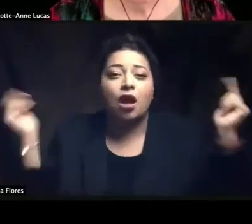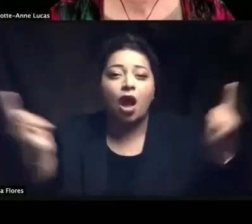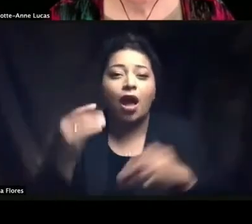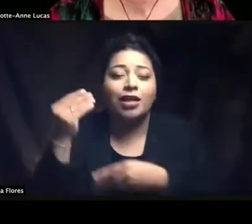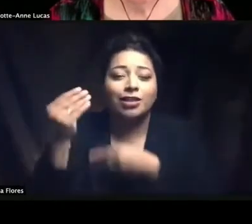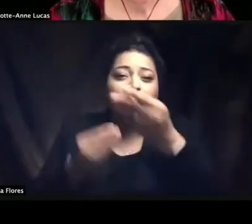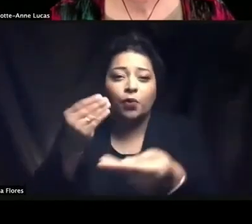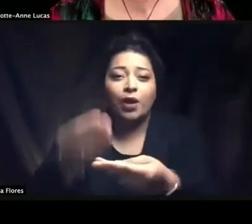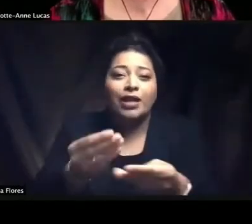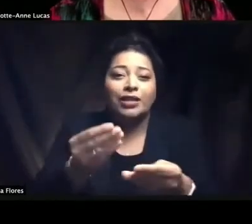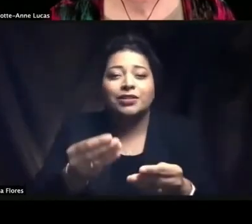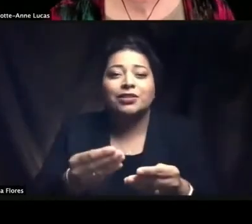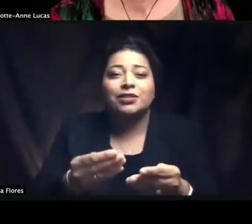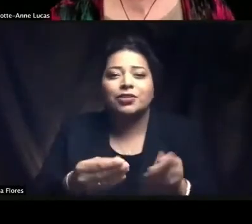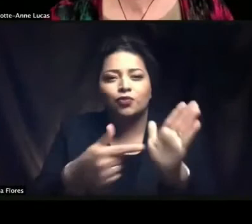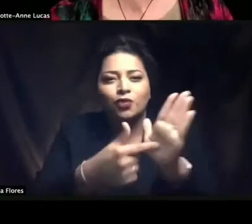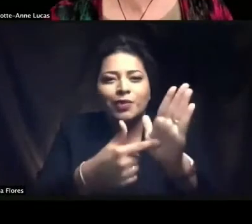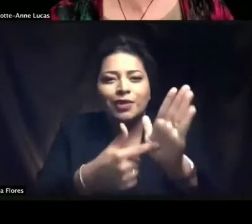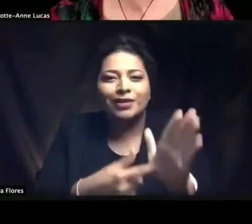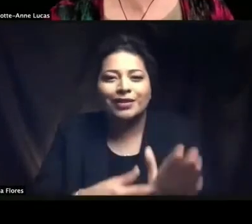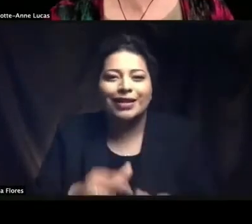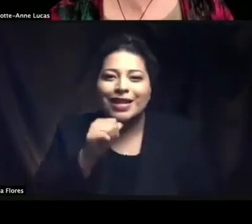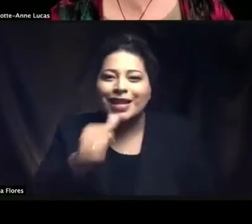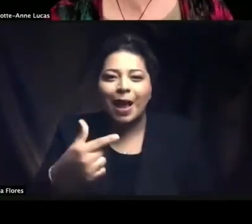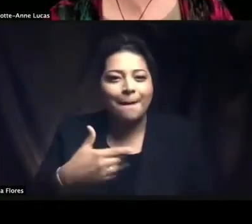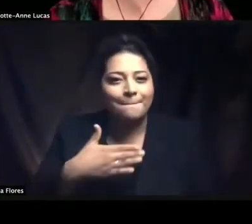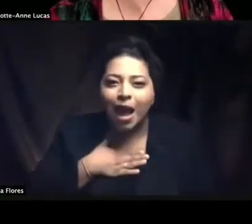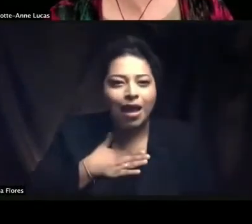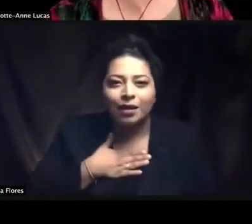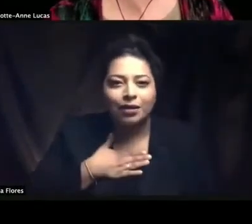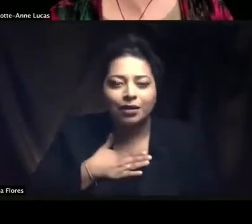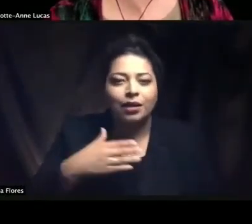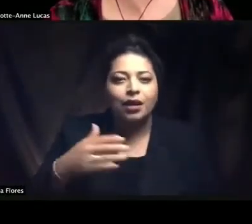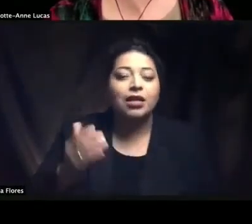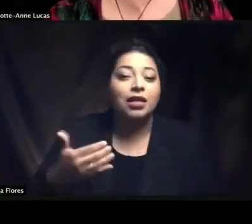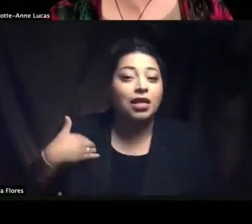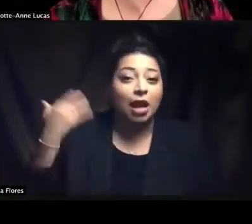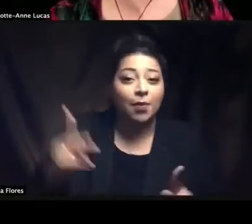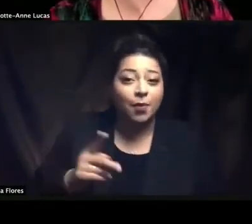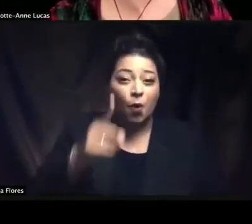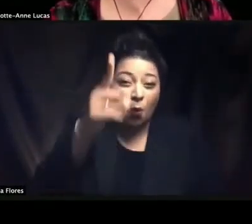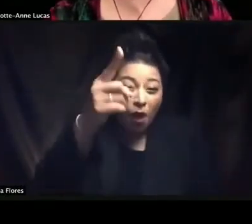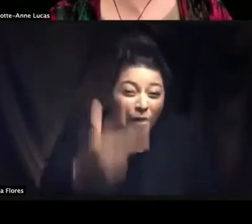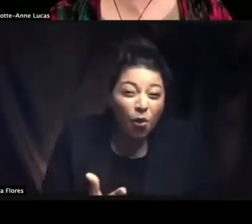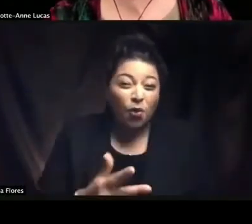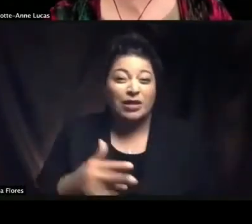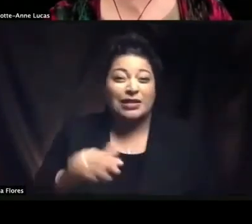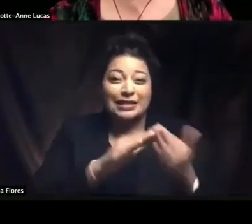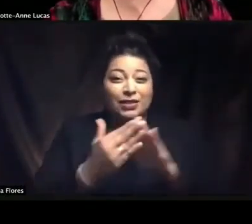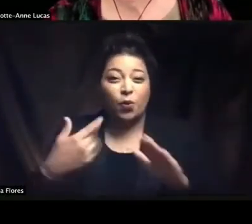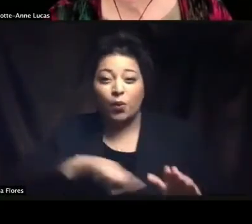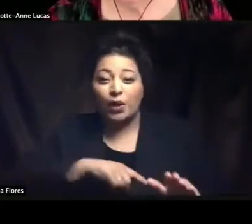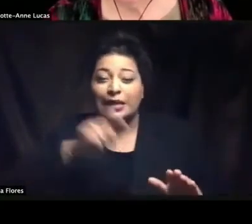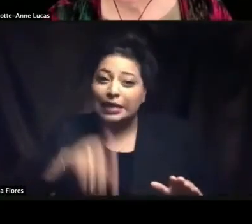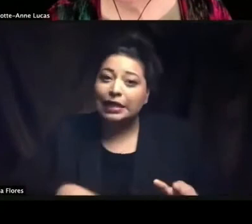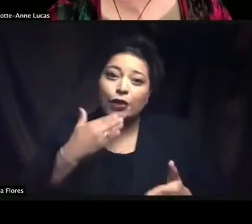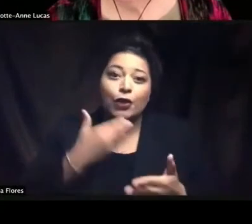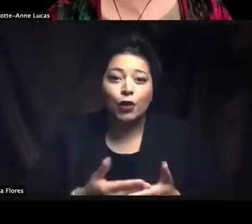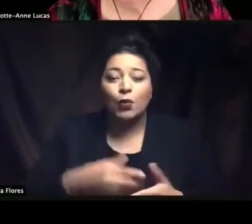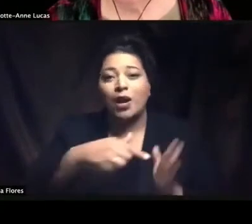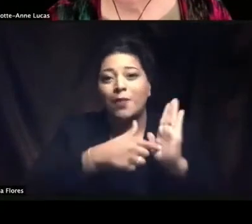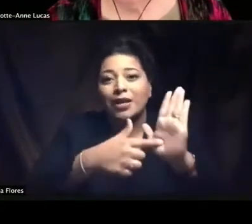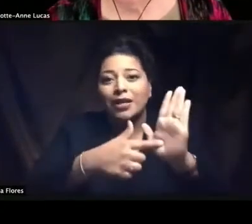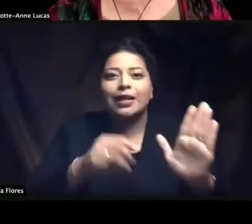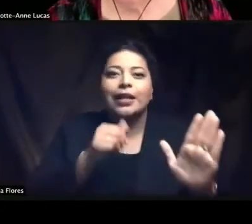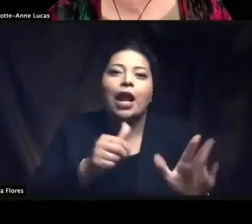diets except for mine, and young people make up a third of the city. And I'm running because we need real progressive leadership in office, not